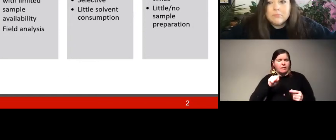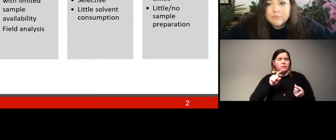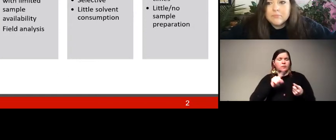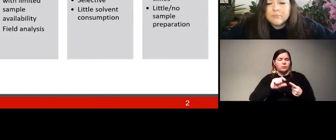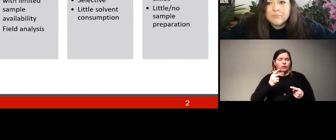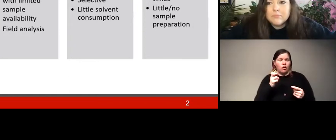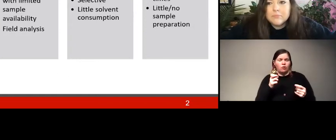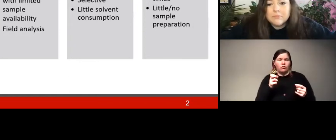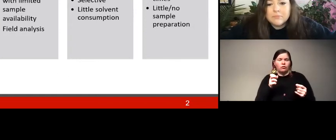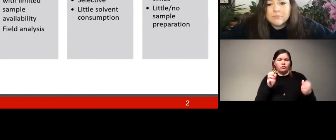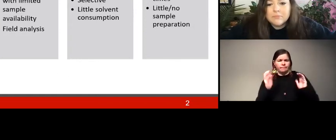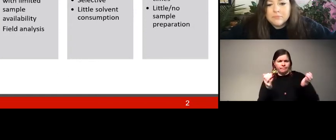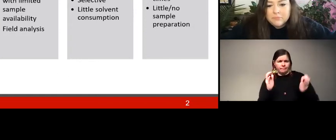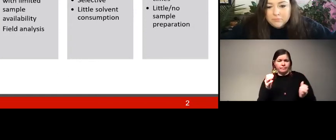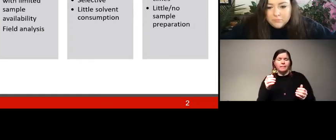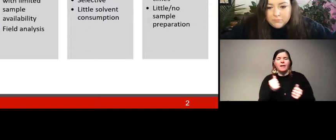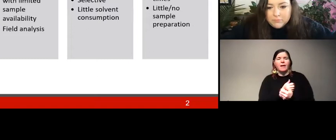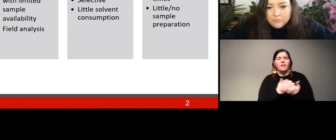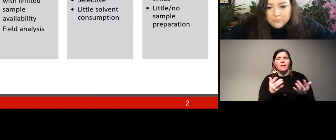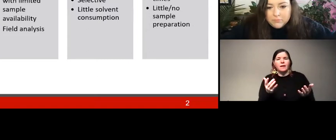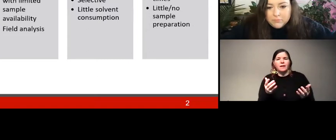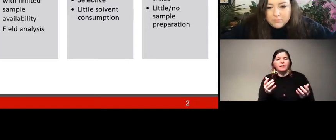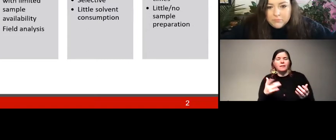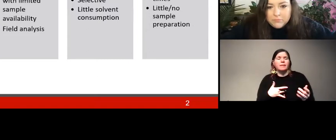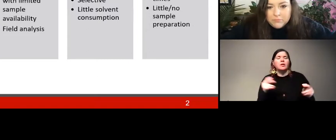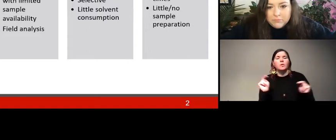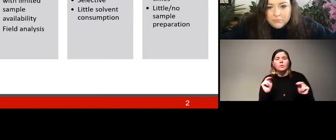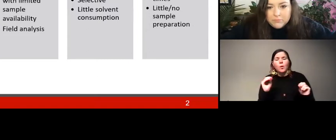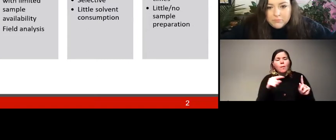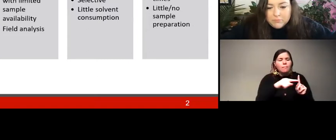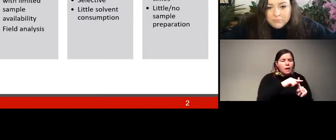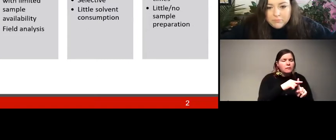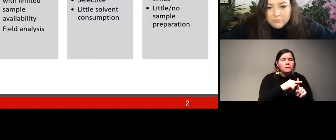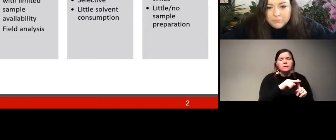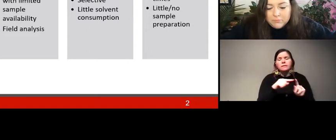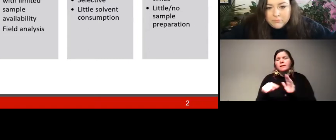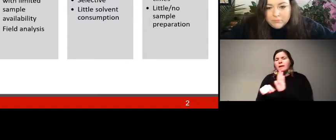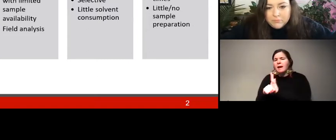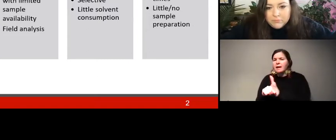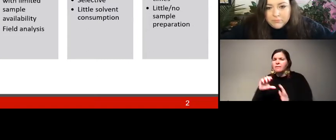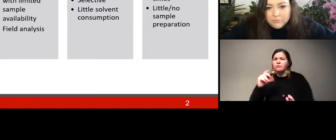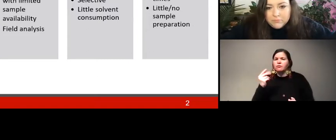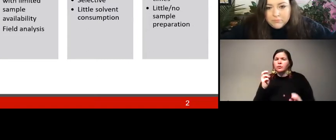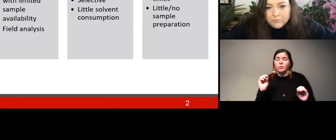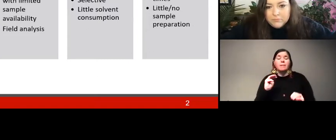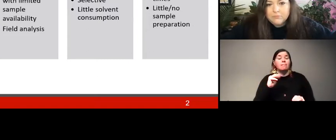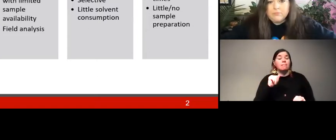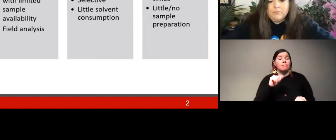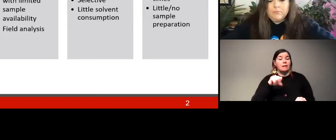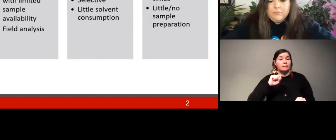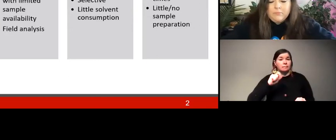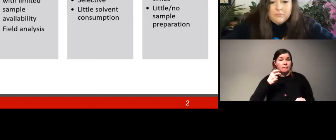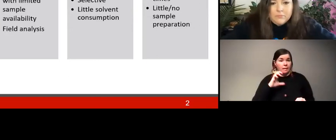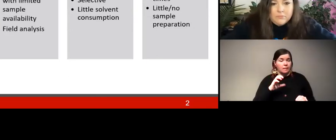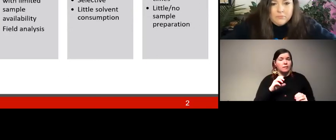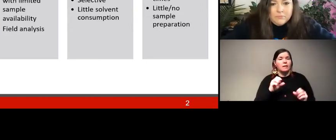So everything that exists normally just is neutral, has no positive charges or any negative charges. But what Mass Spec does is you can do what's